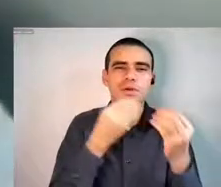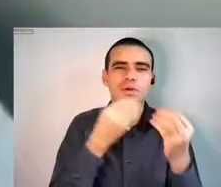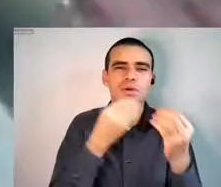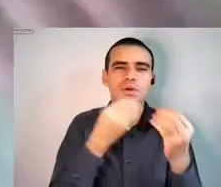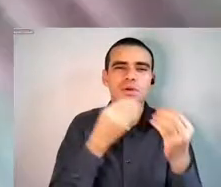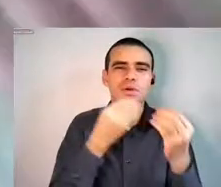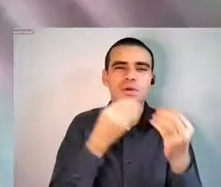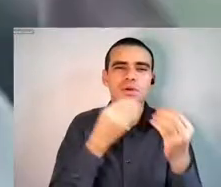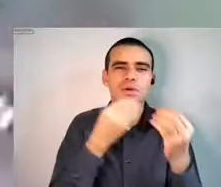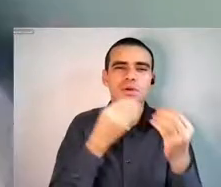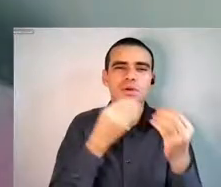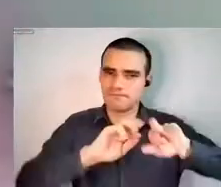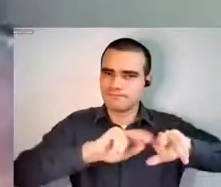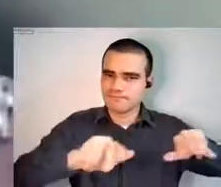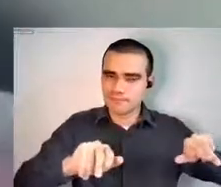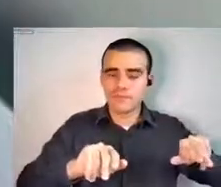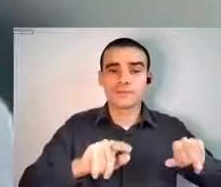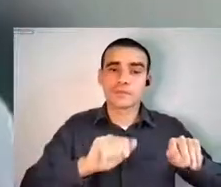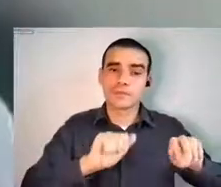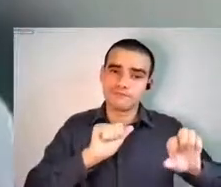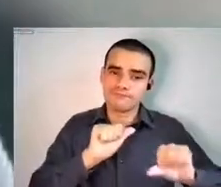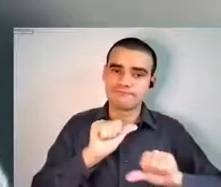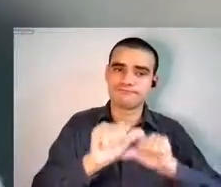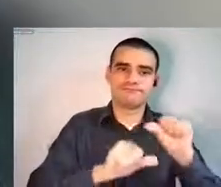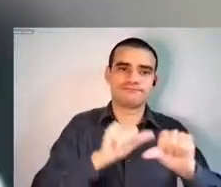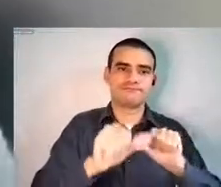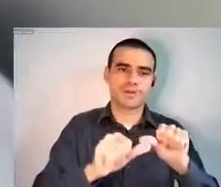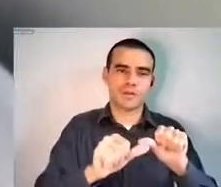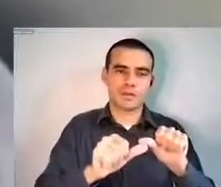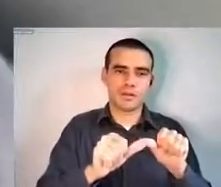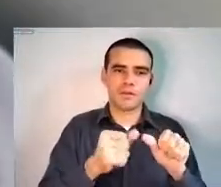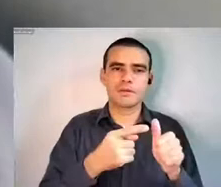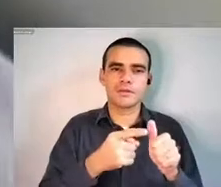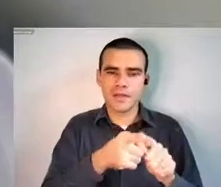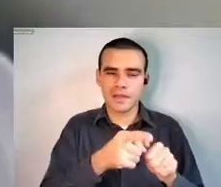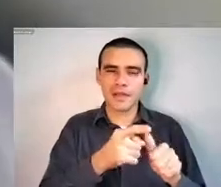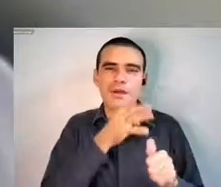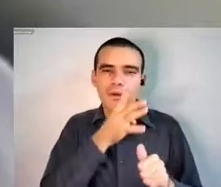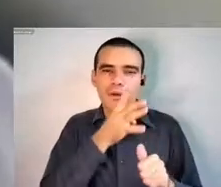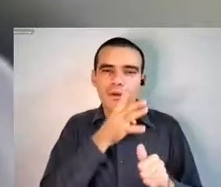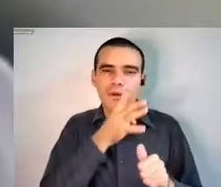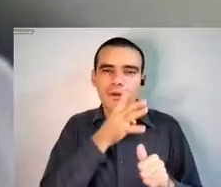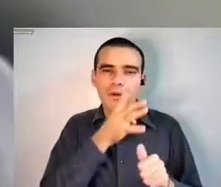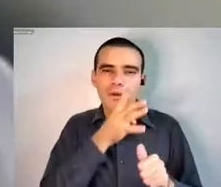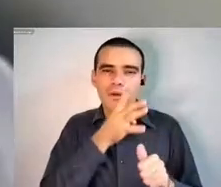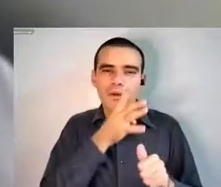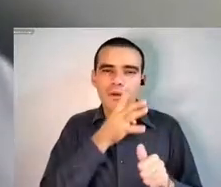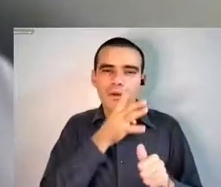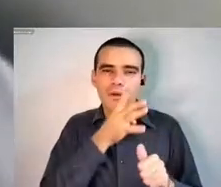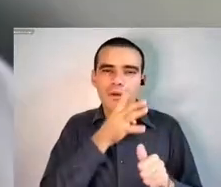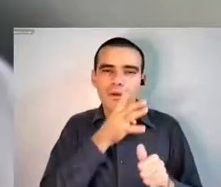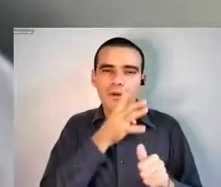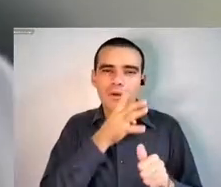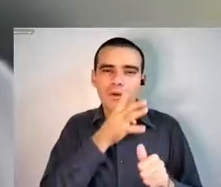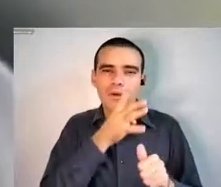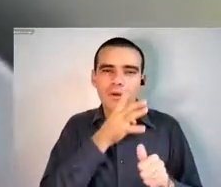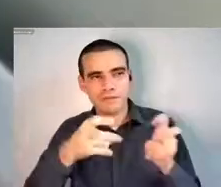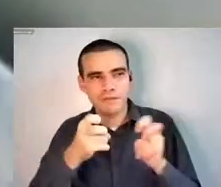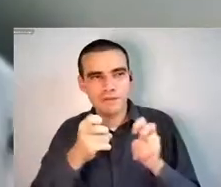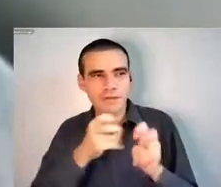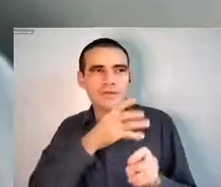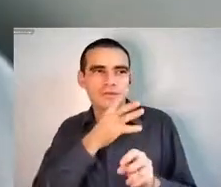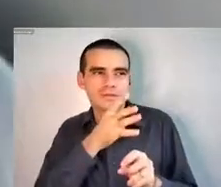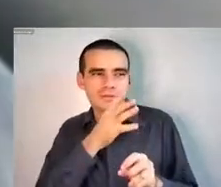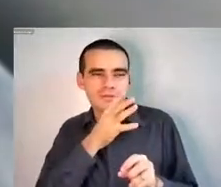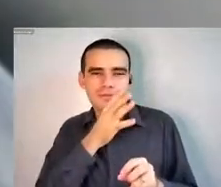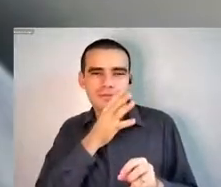work with our institutions in a way to change the premise of knowledge as it is seen in the universities in a classical way.